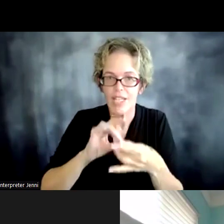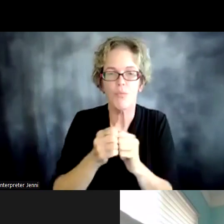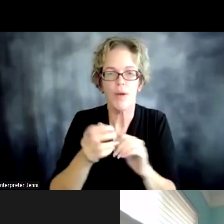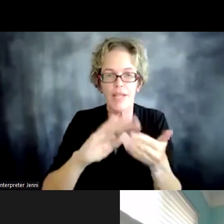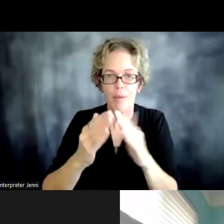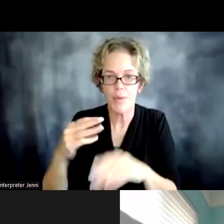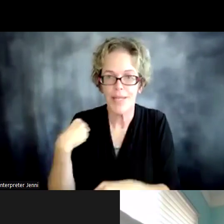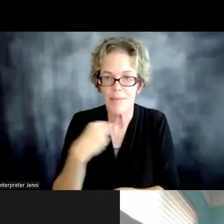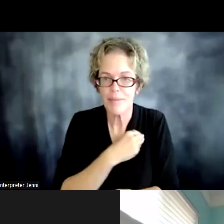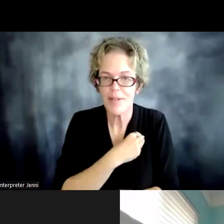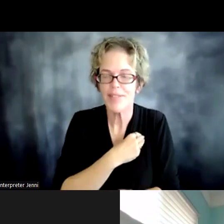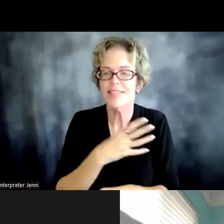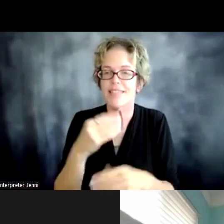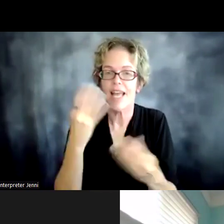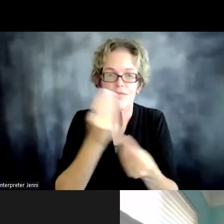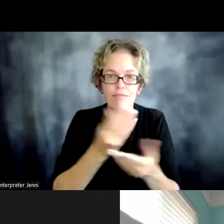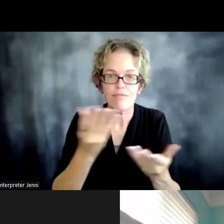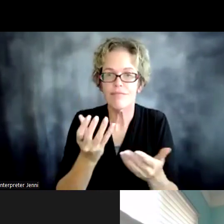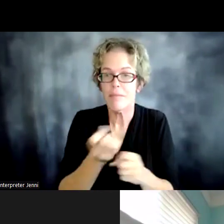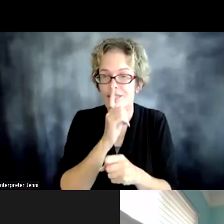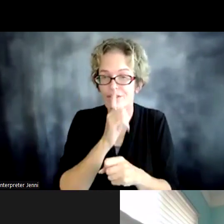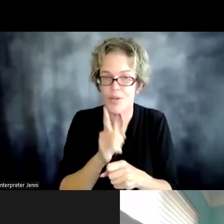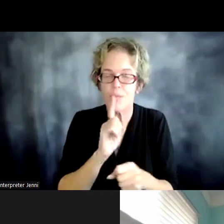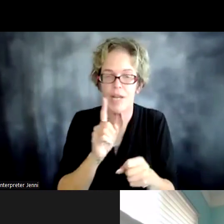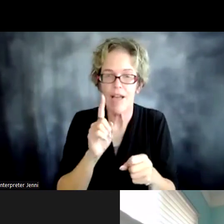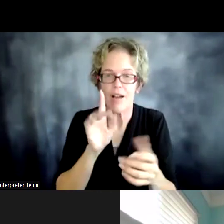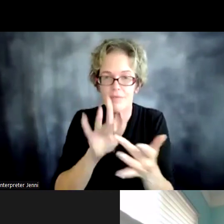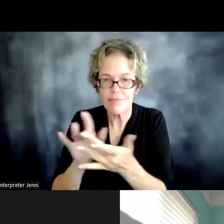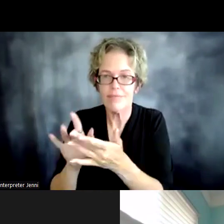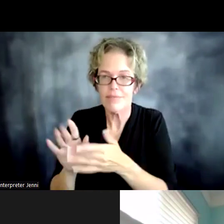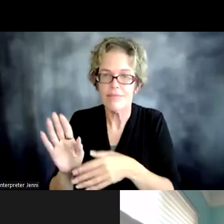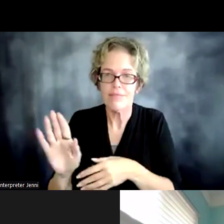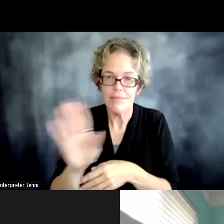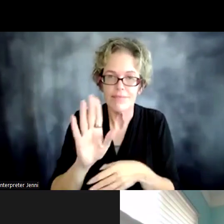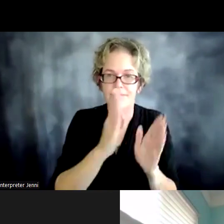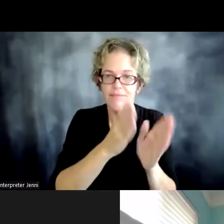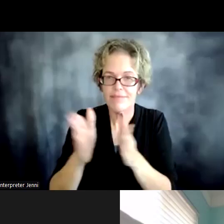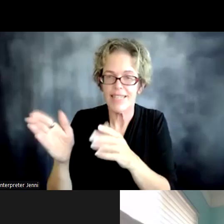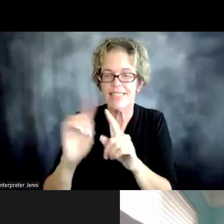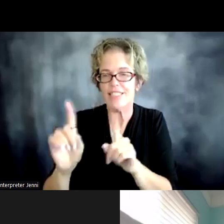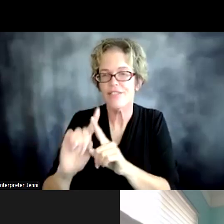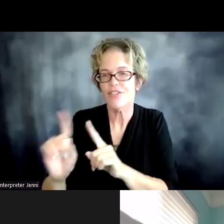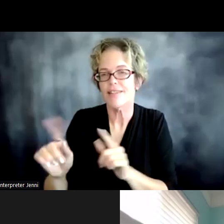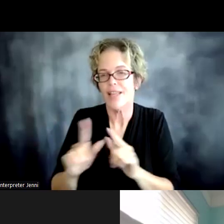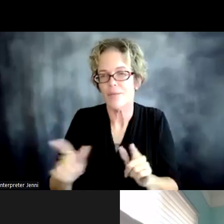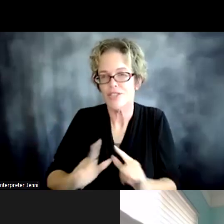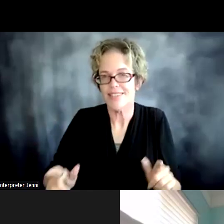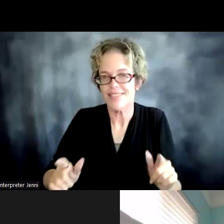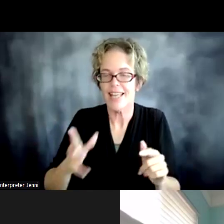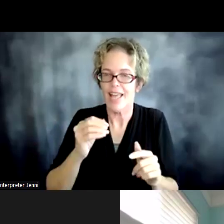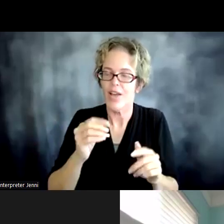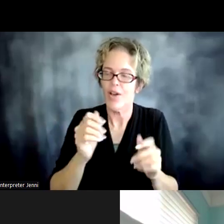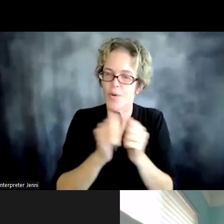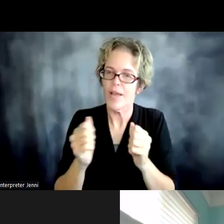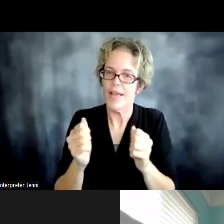and ensuring that we are reaching folks in the languages that they speak and with words that resonate with them.